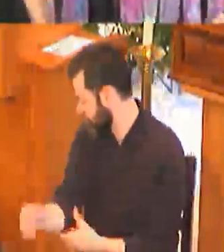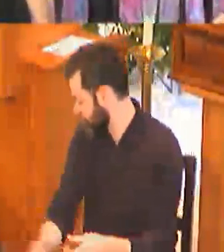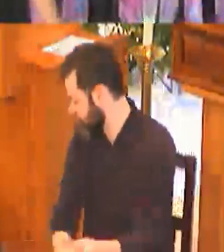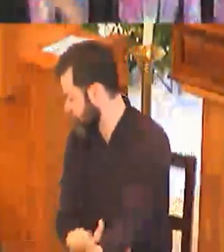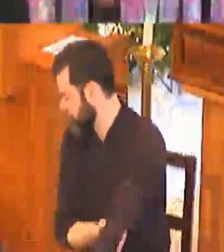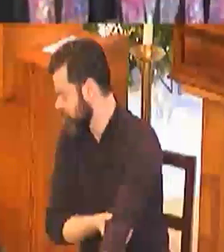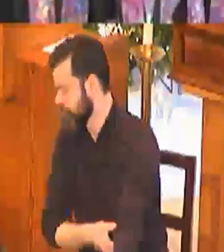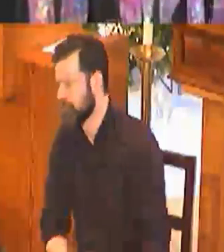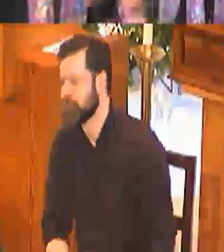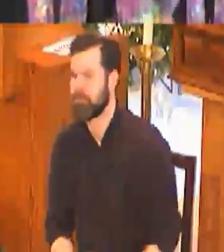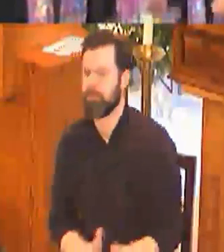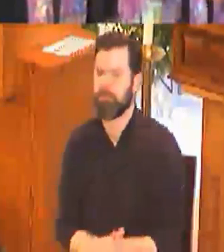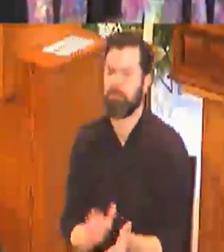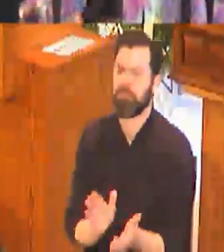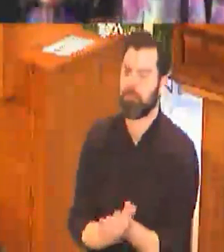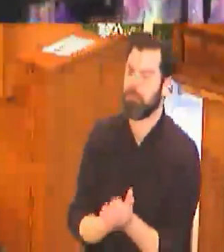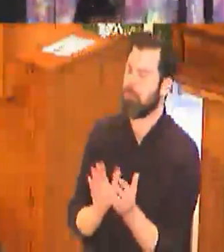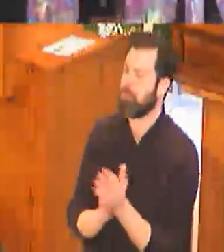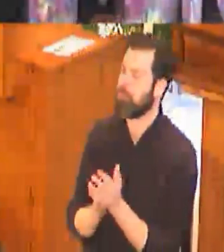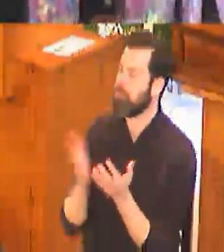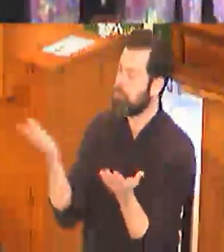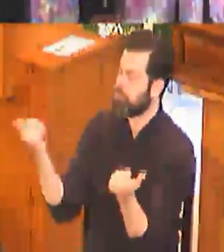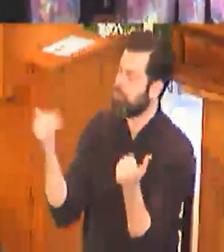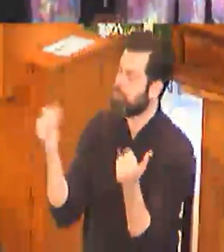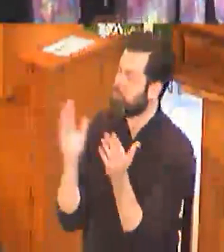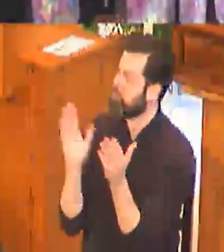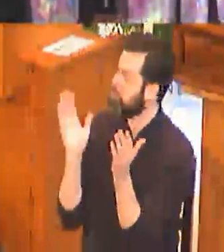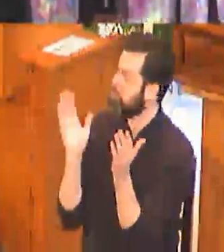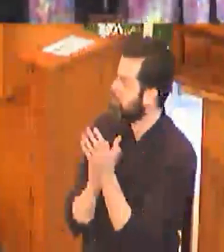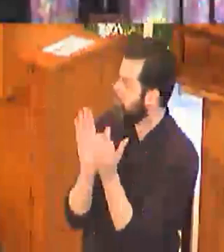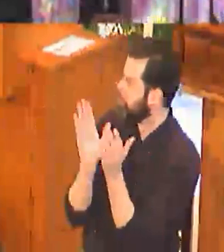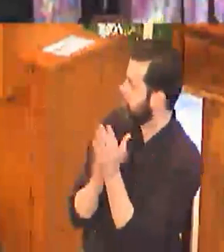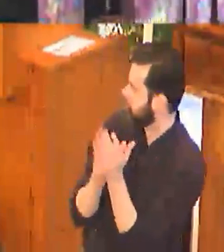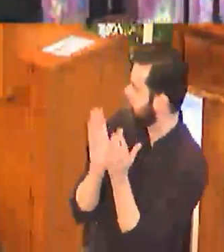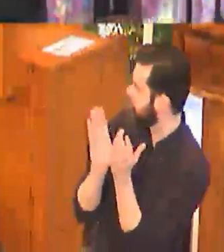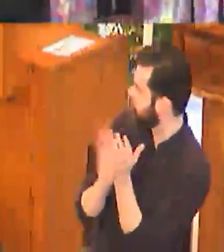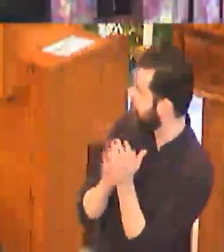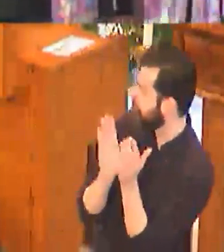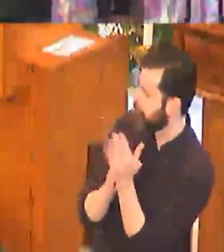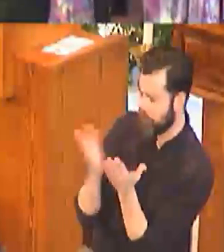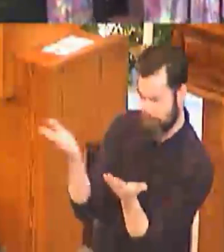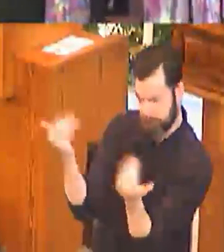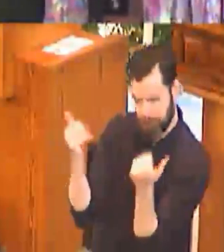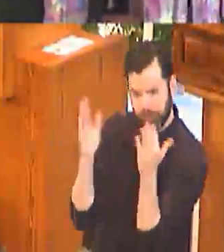Come on, put your hands together. Come on, choir, let's encourage them out there. Here we go, yep.